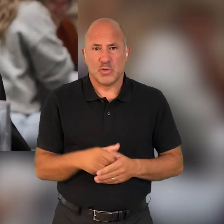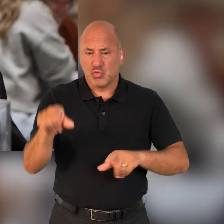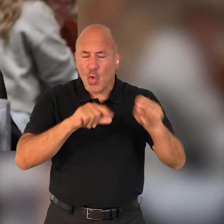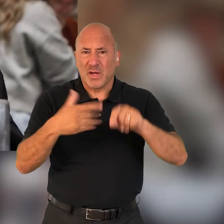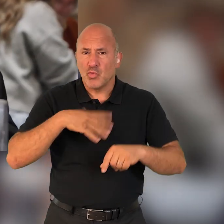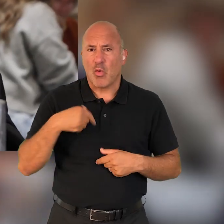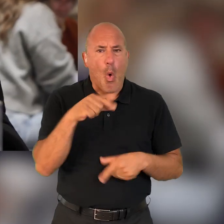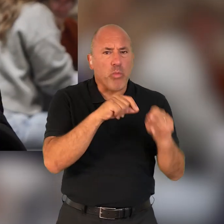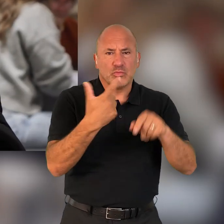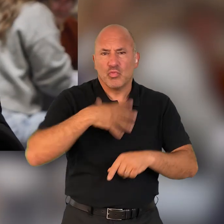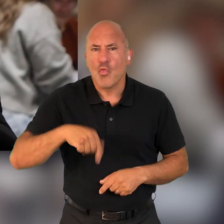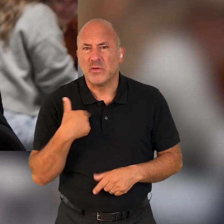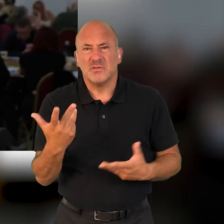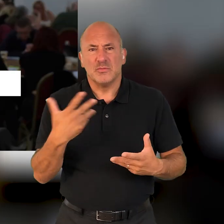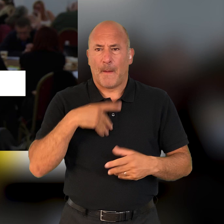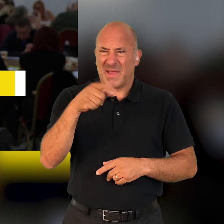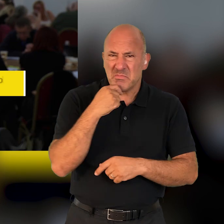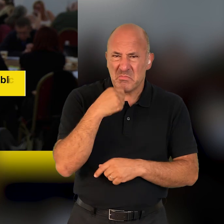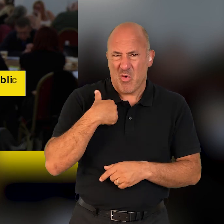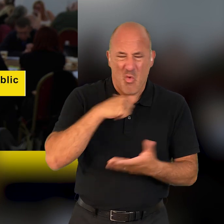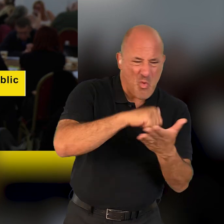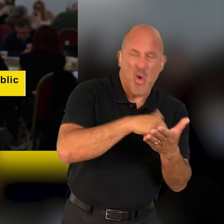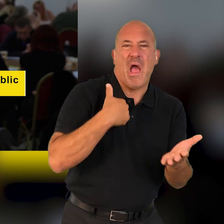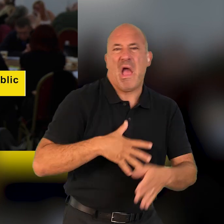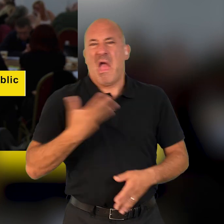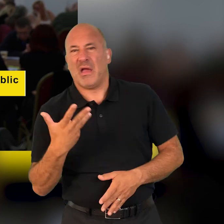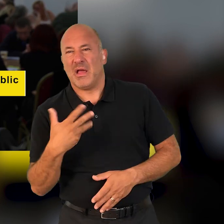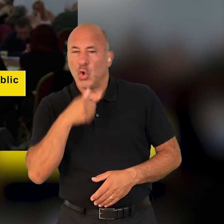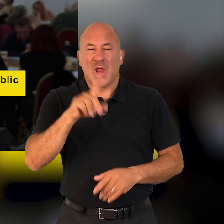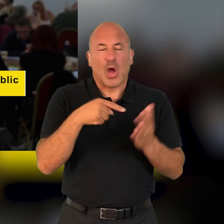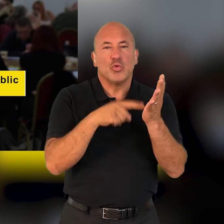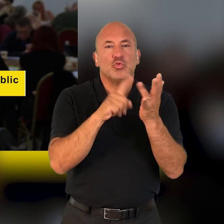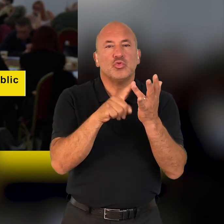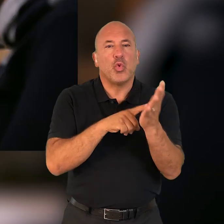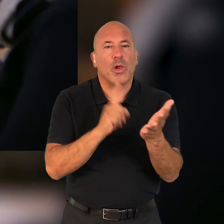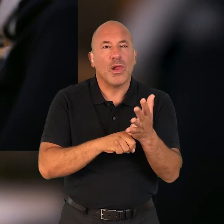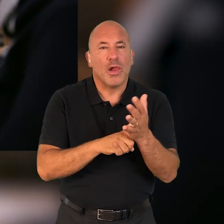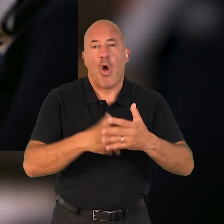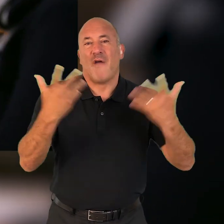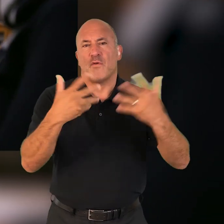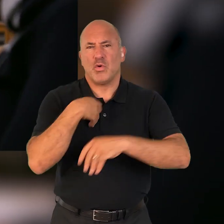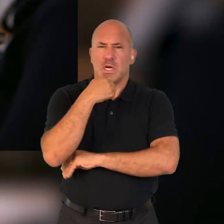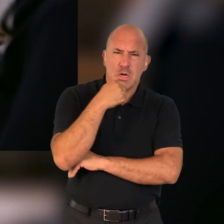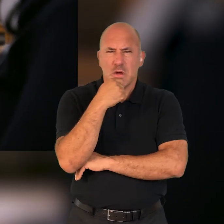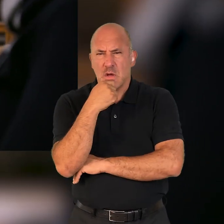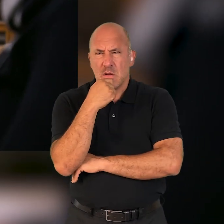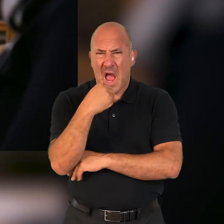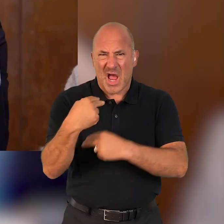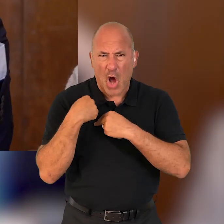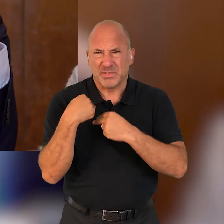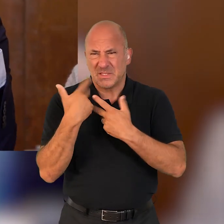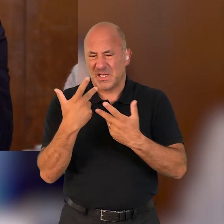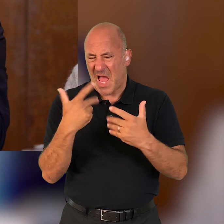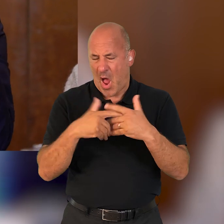We need choice, we need options, we need people to be able to opt in and opt out of certain things, it be used as a tool. And then obviously we did have quite a few